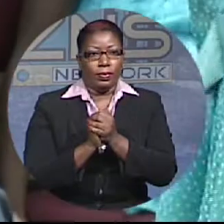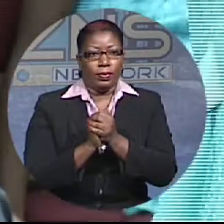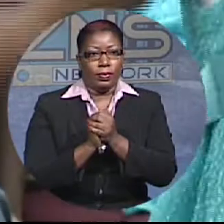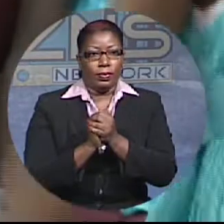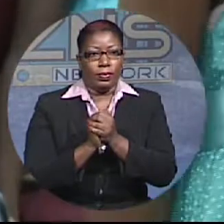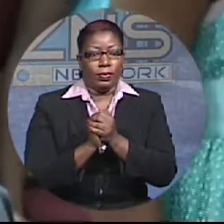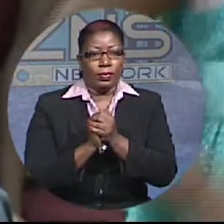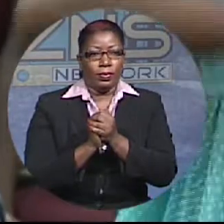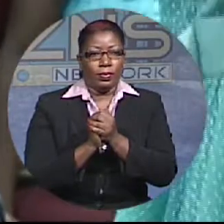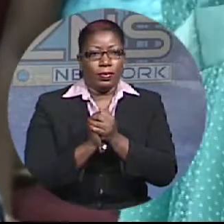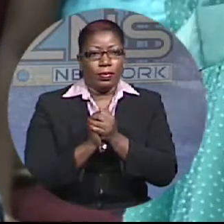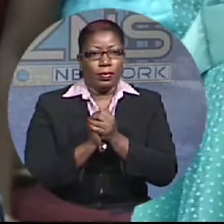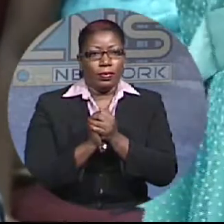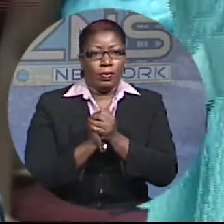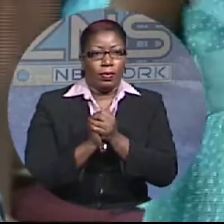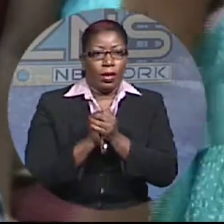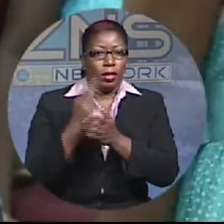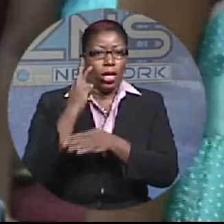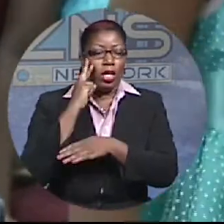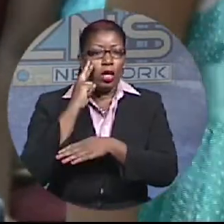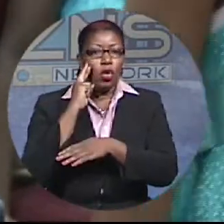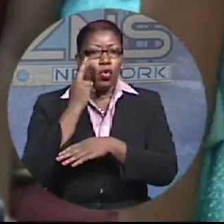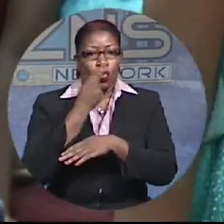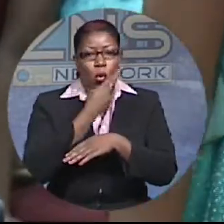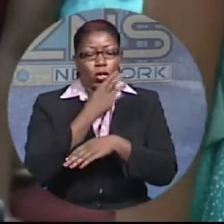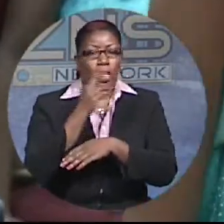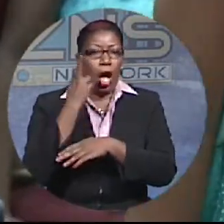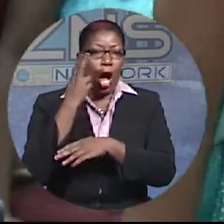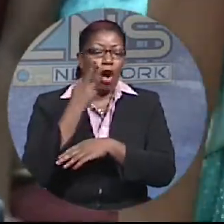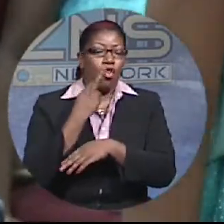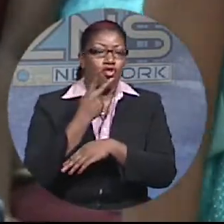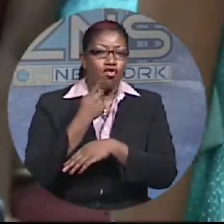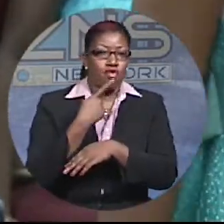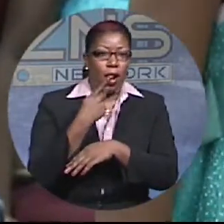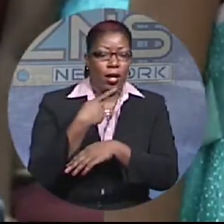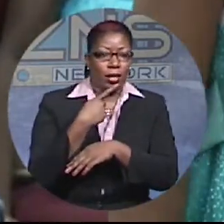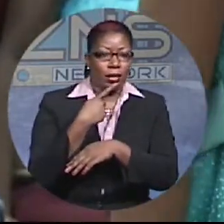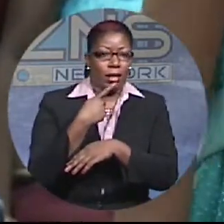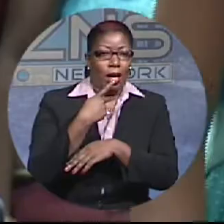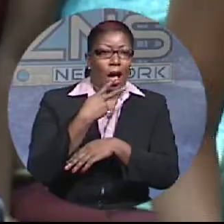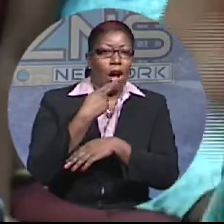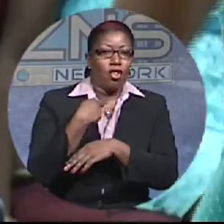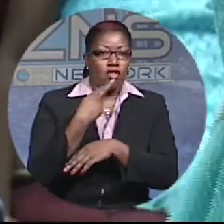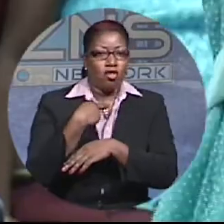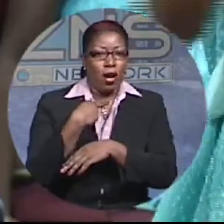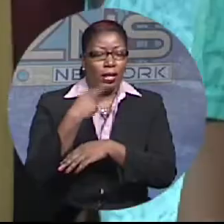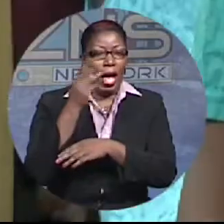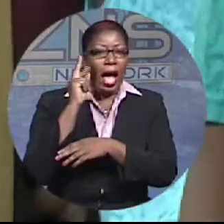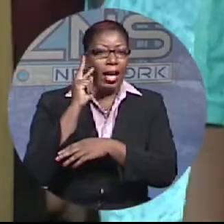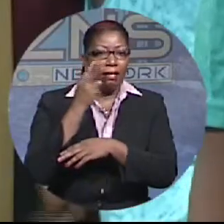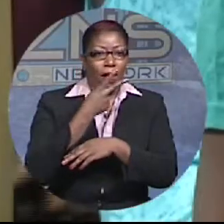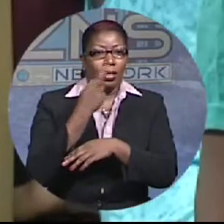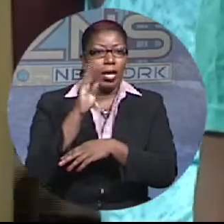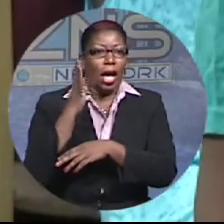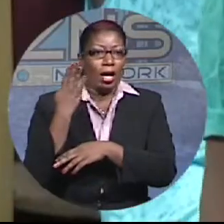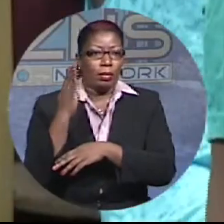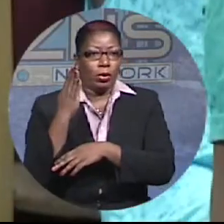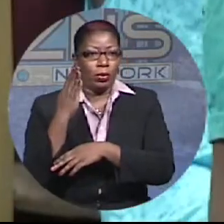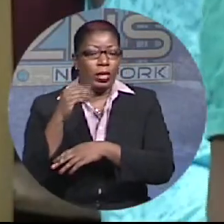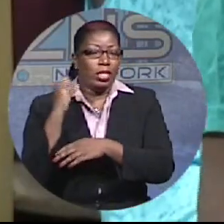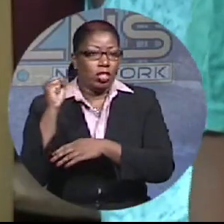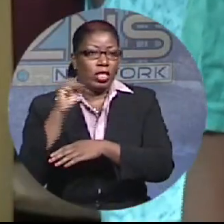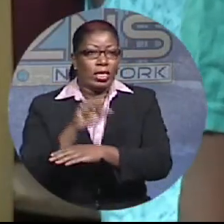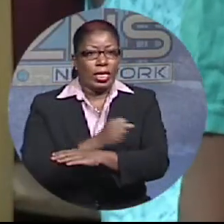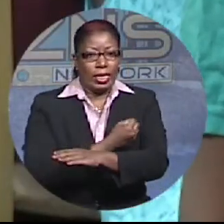Roses are red, violets are blue. You're the best one ever. That's why I love you. My God